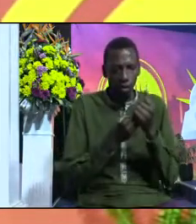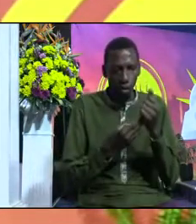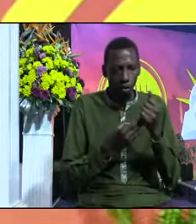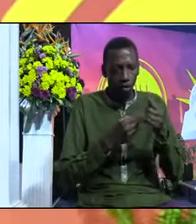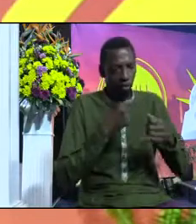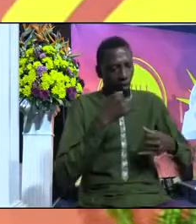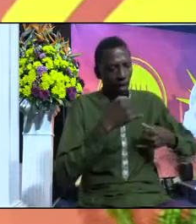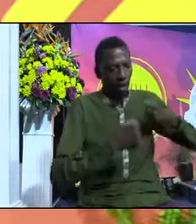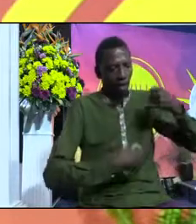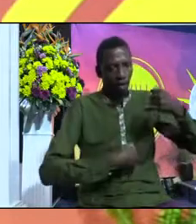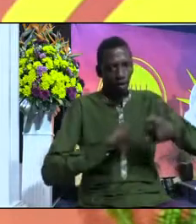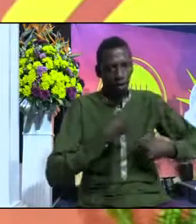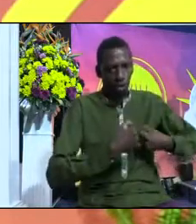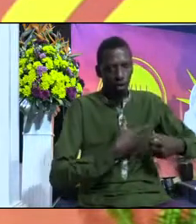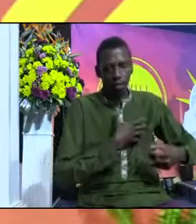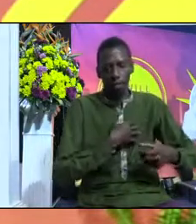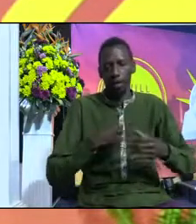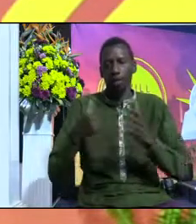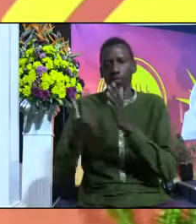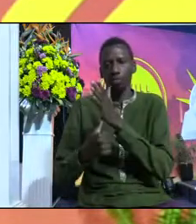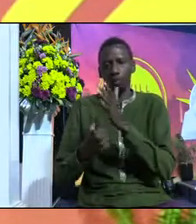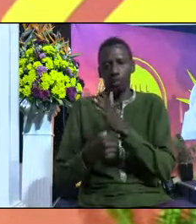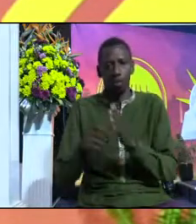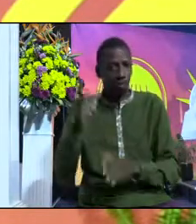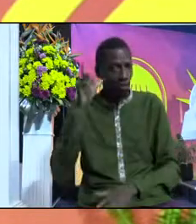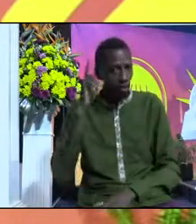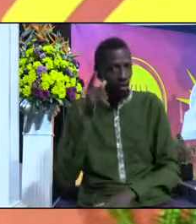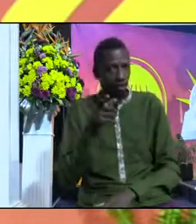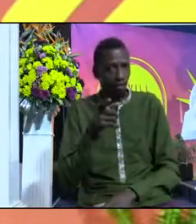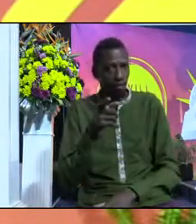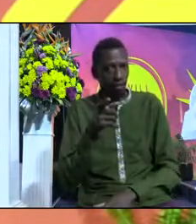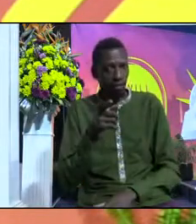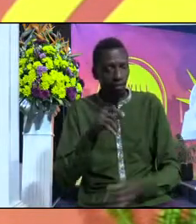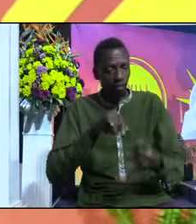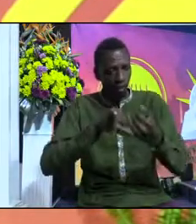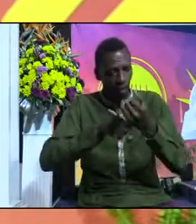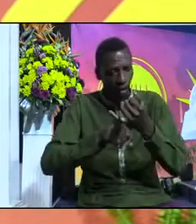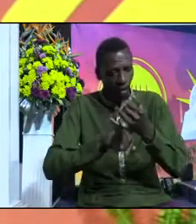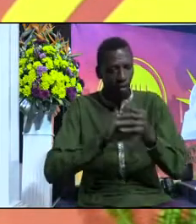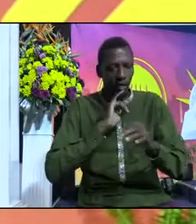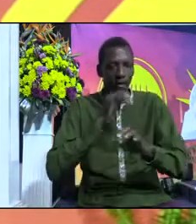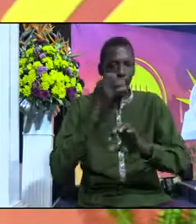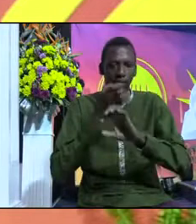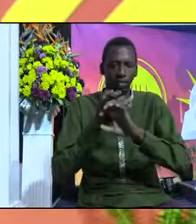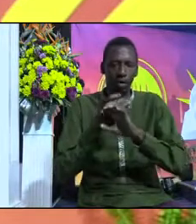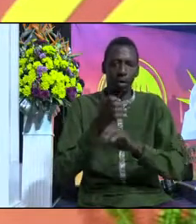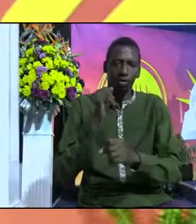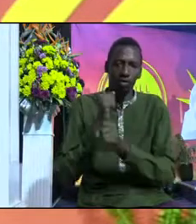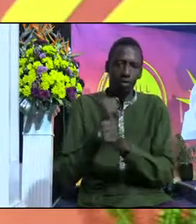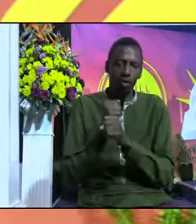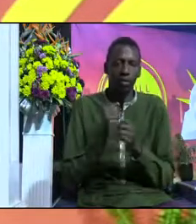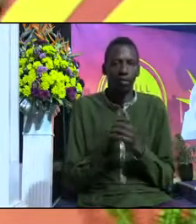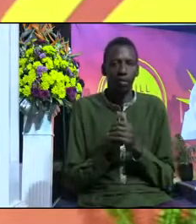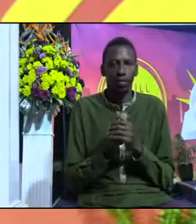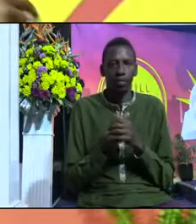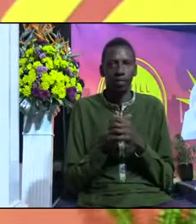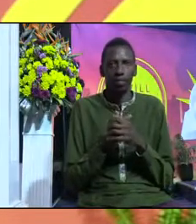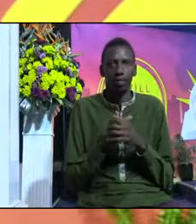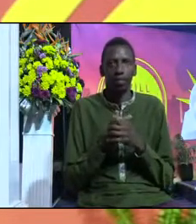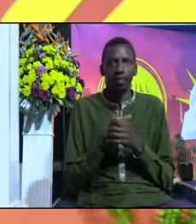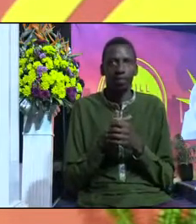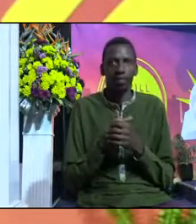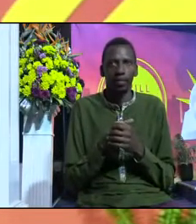and problems. Are you listening to me? Marriage is hard work. By the way, that he had to run out of